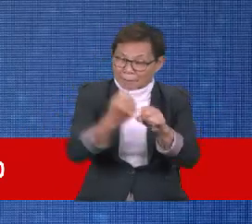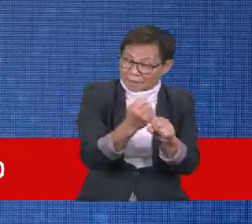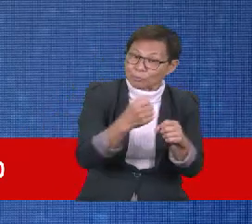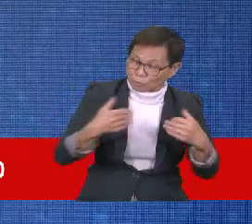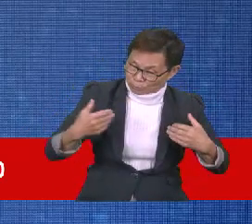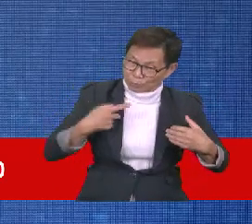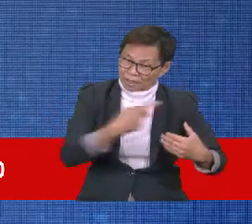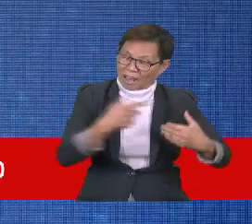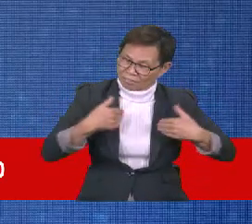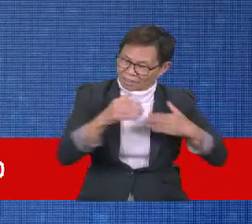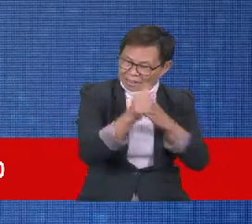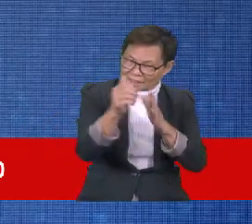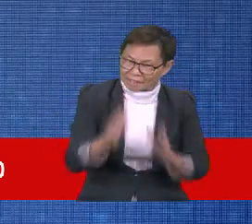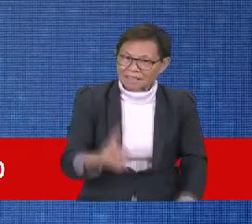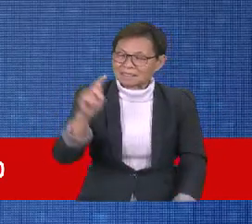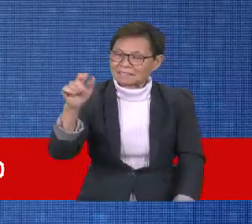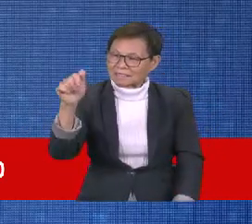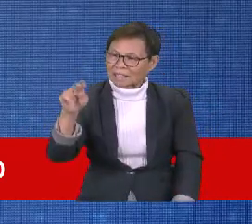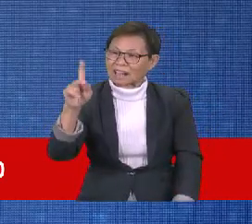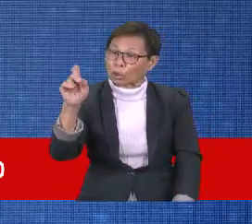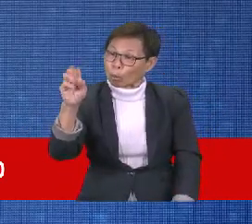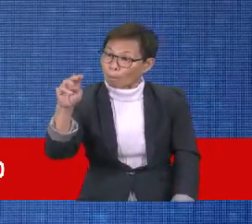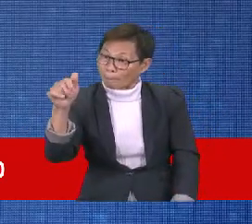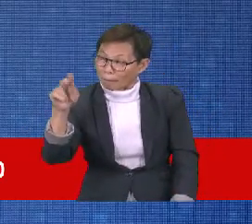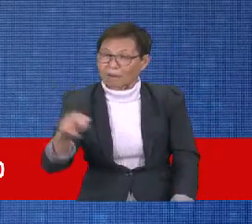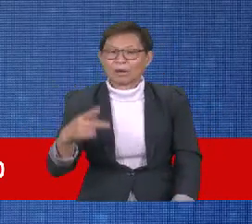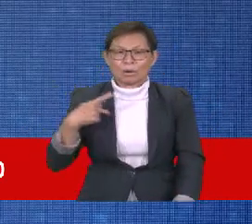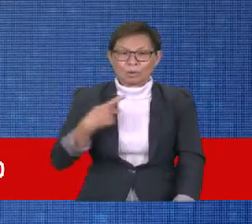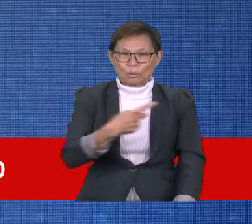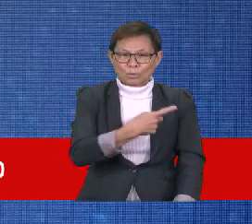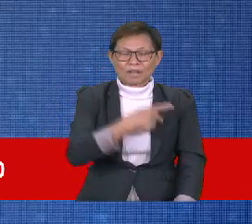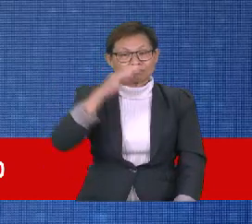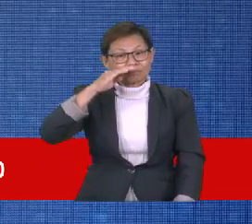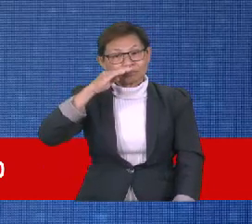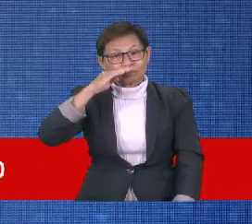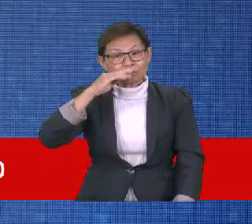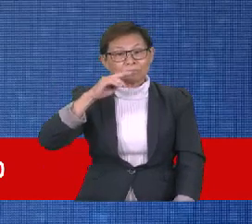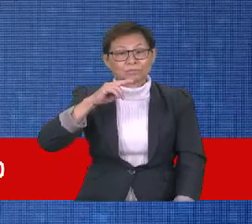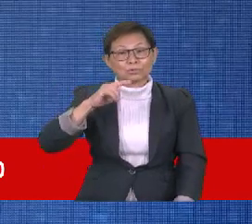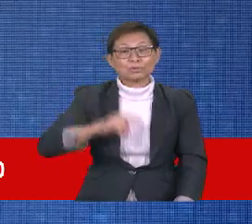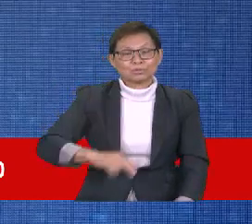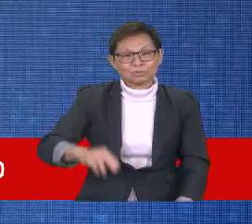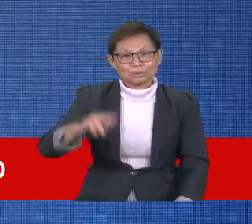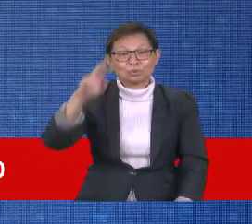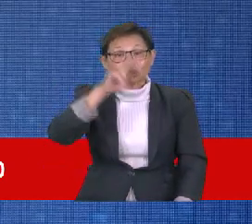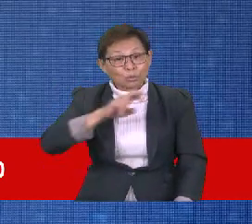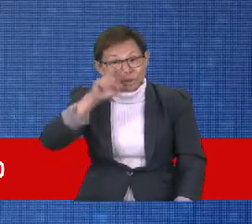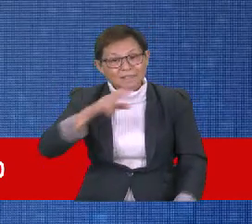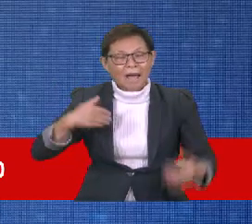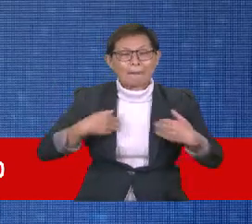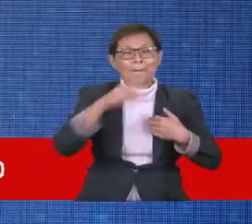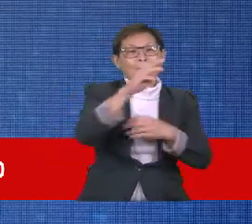like Tanat Koman. We had Tun Razak those days, and Adam Malik in Indonesia, among